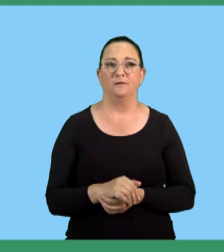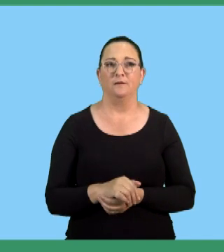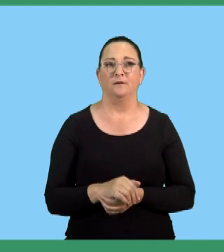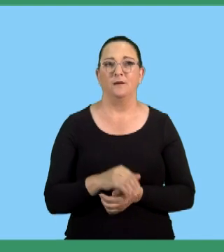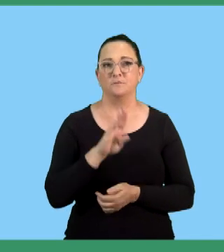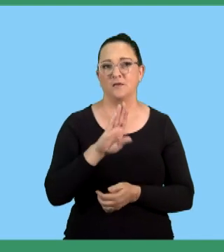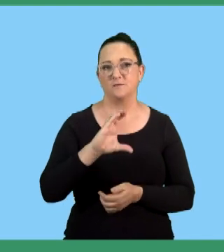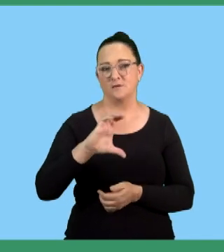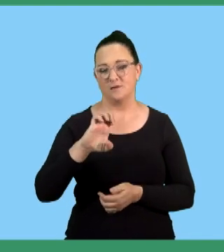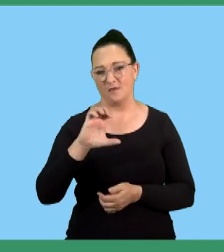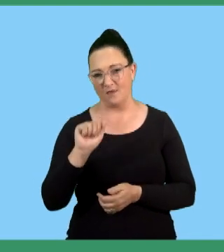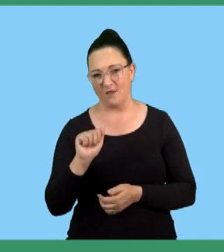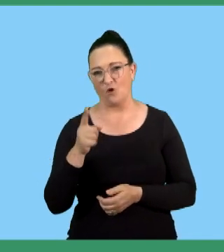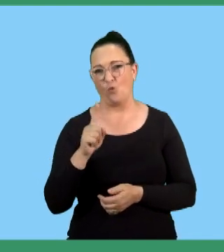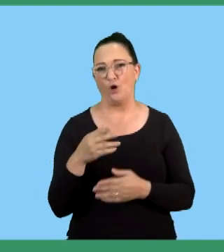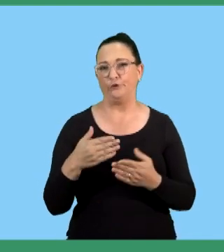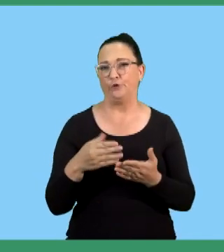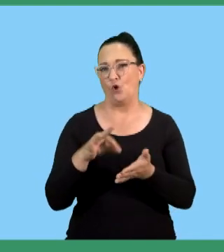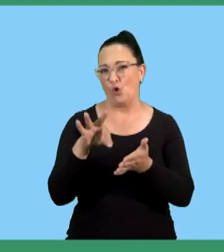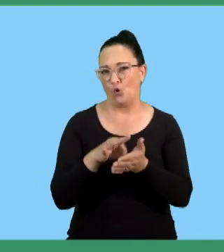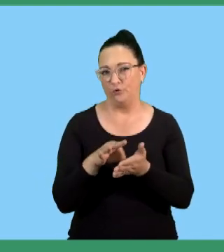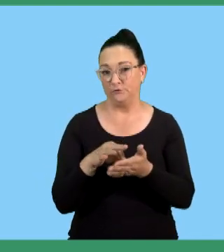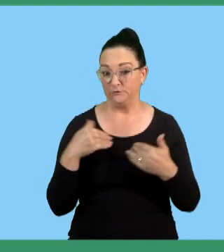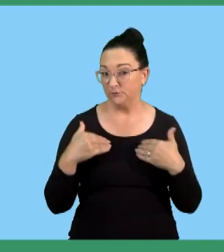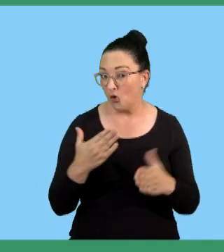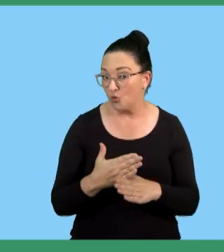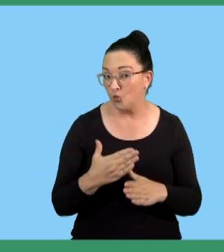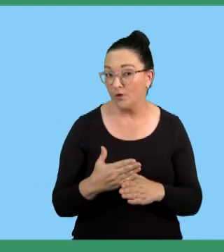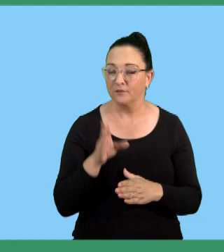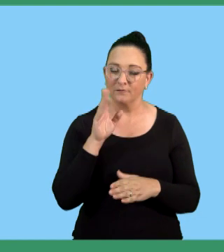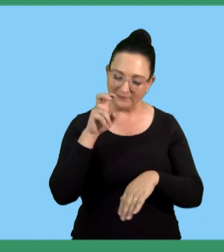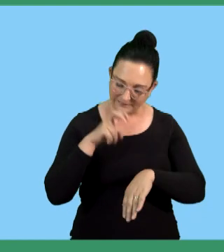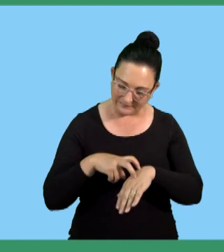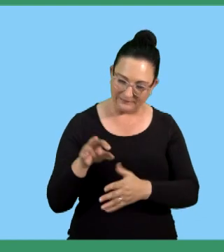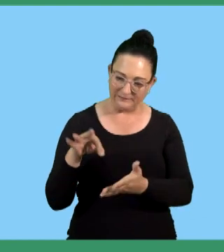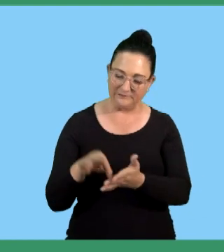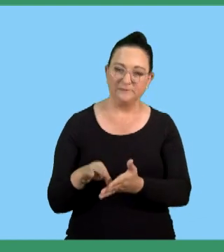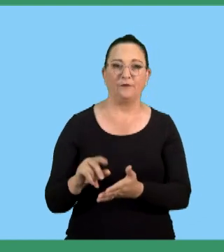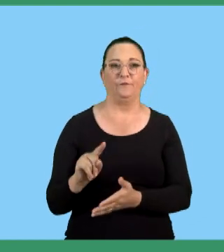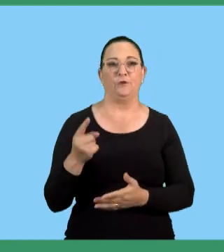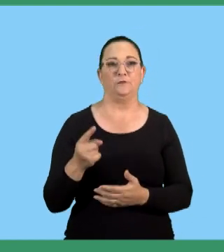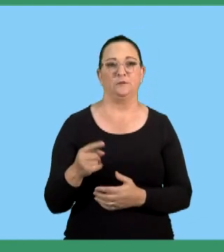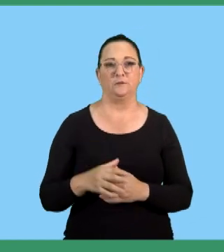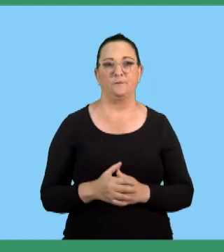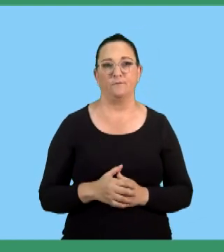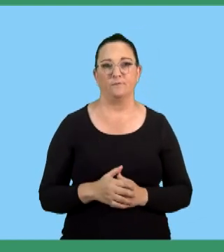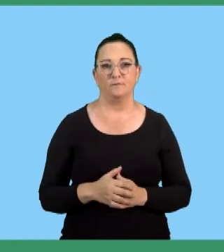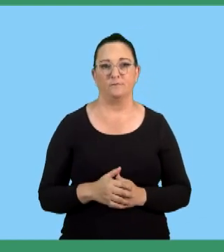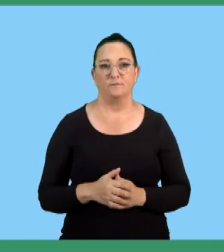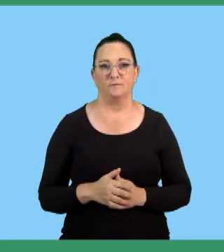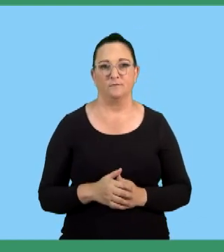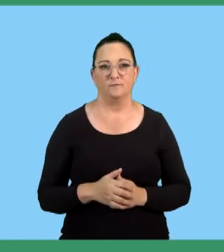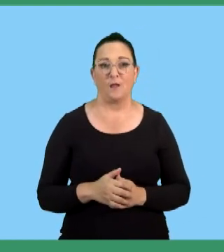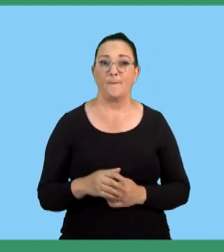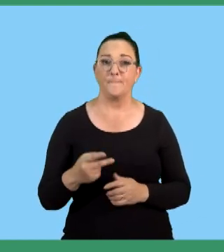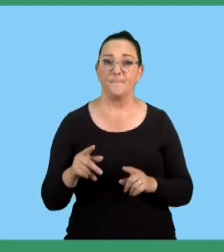the foundation of the employment contract. Remember, you cannot start working without getting a contract, and you need to sign. Both of you, the employer and the employee,